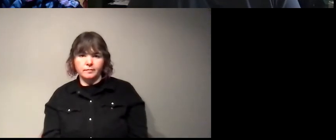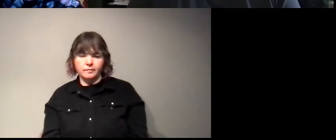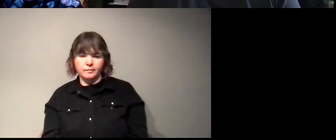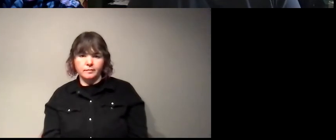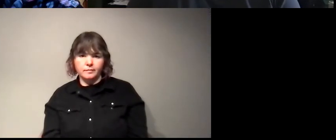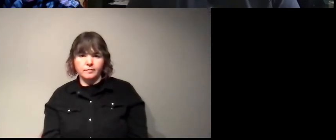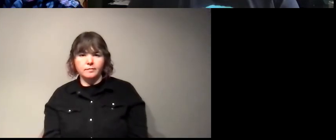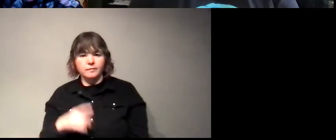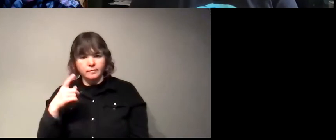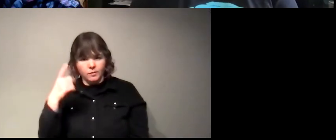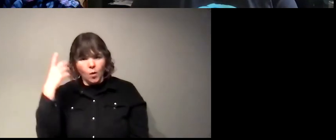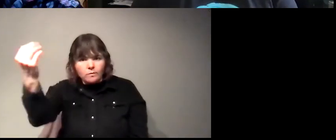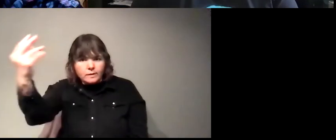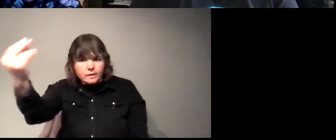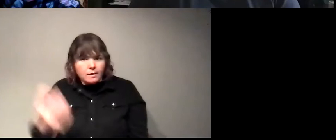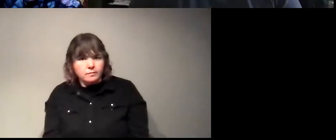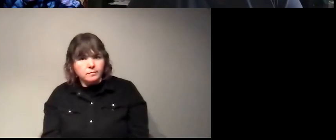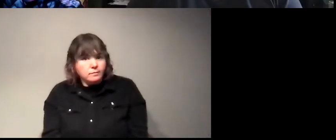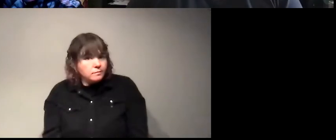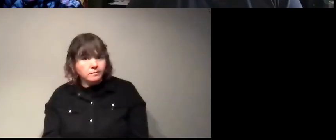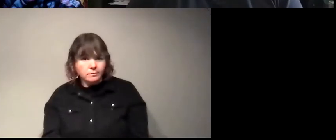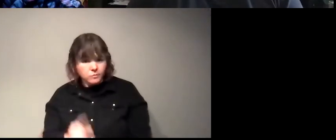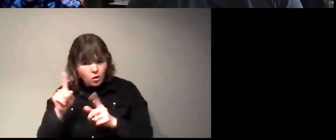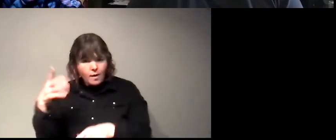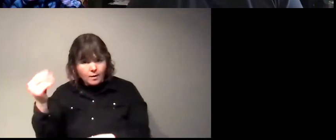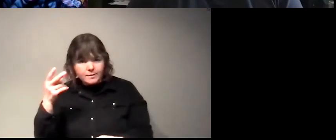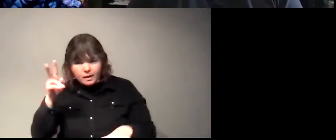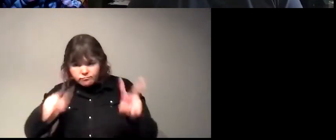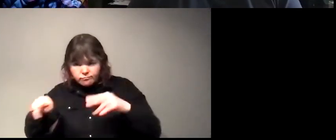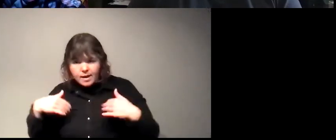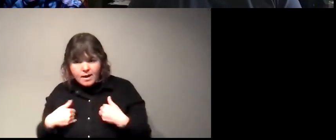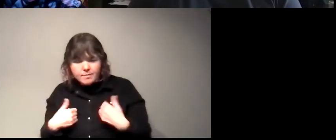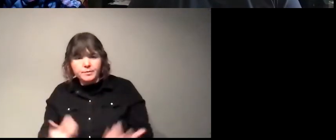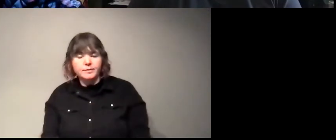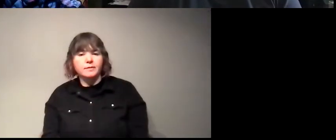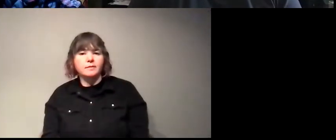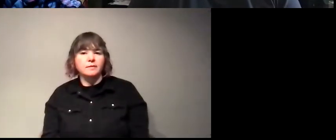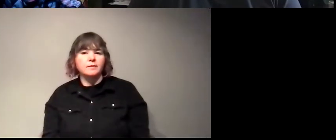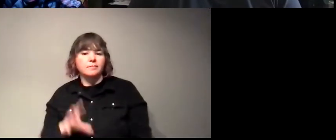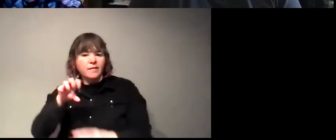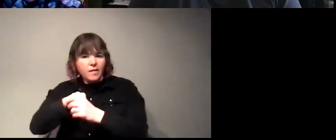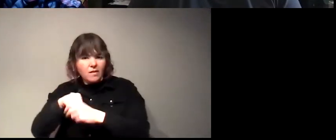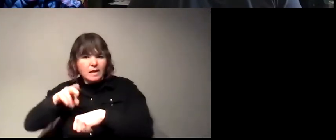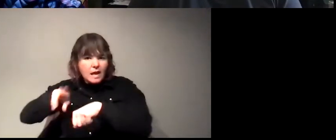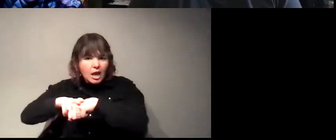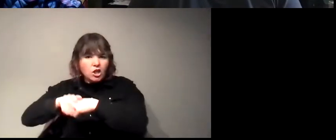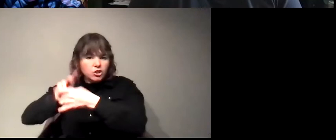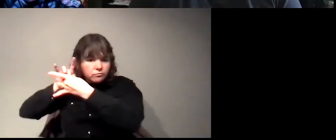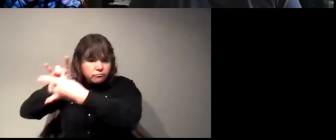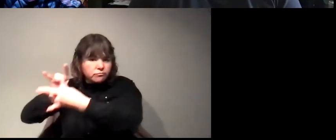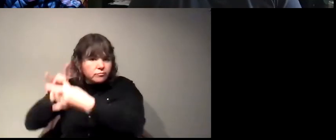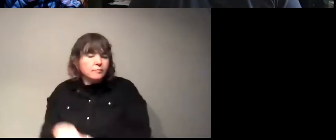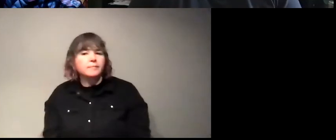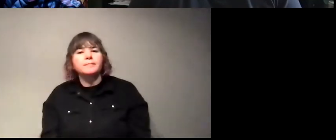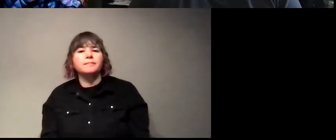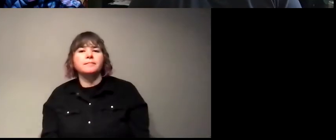Go outside. Great. See some animals. Go, be a part of nature. And I